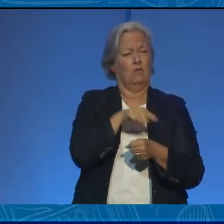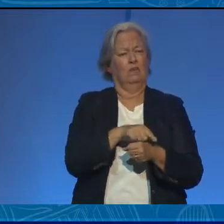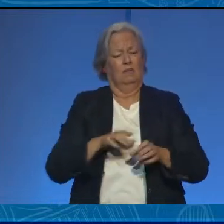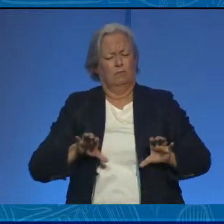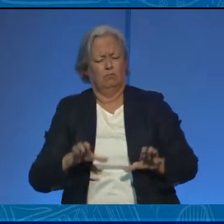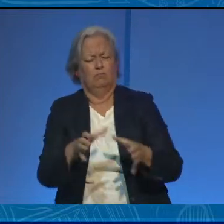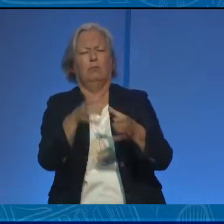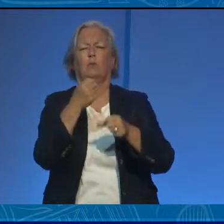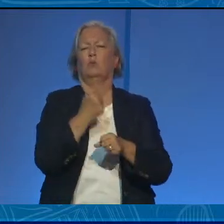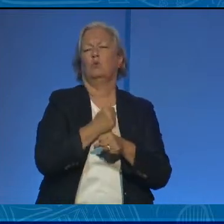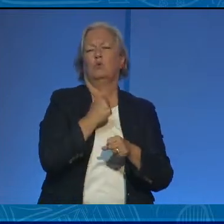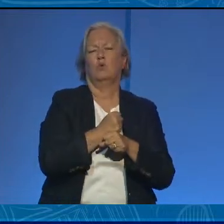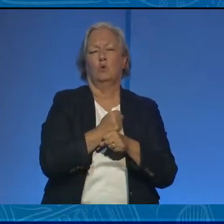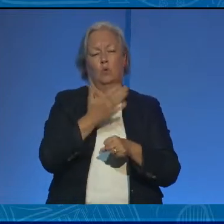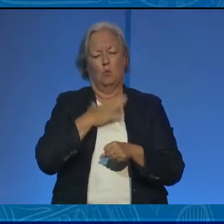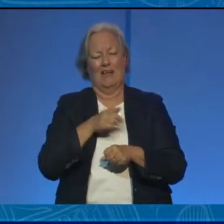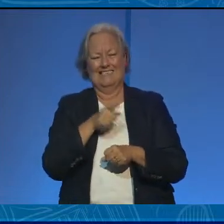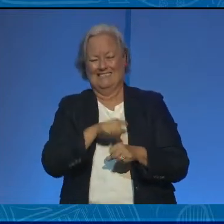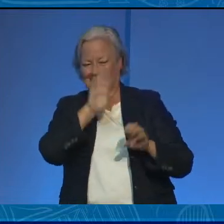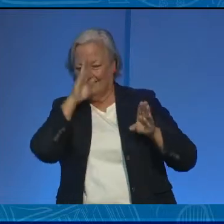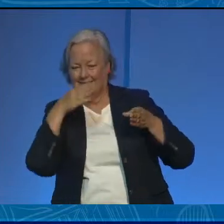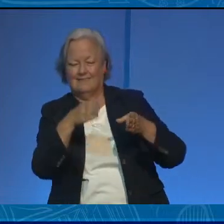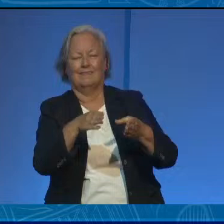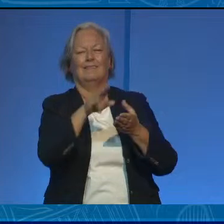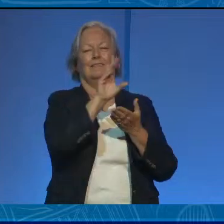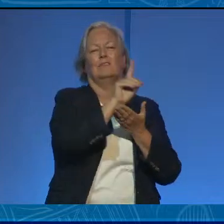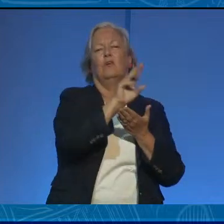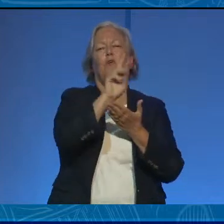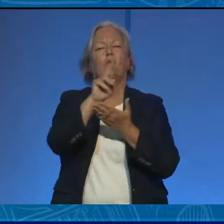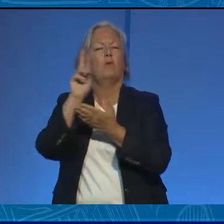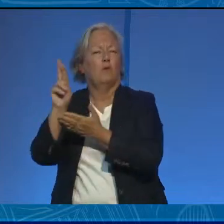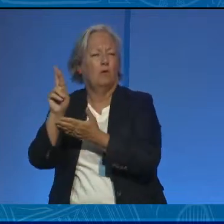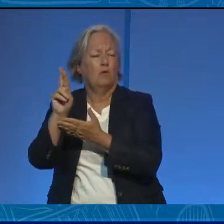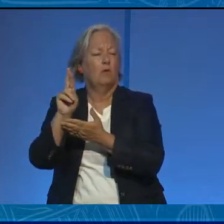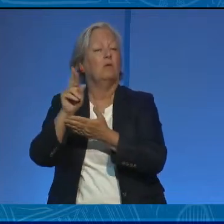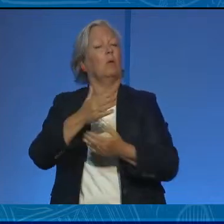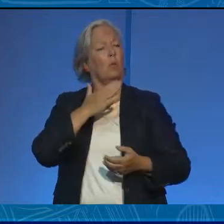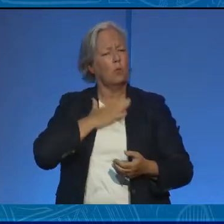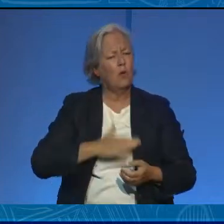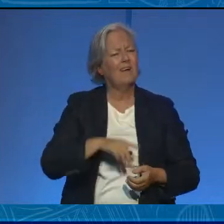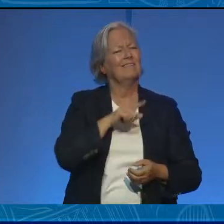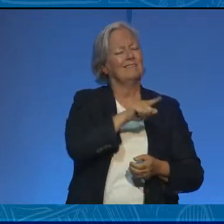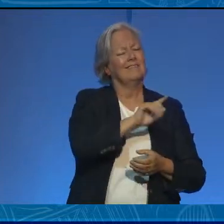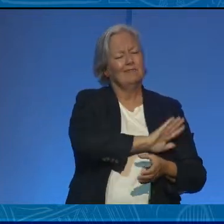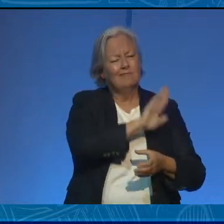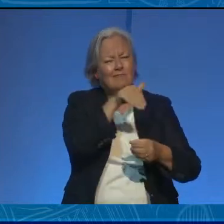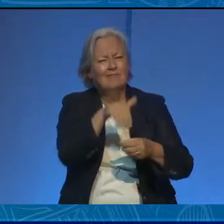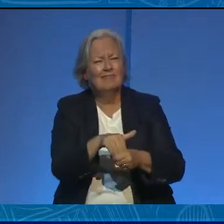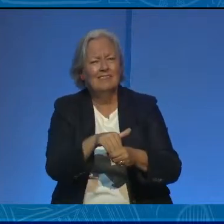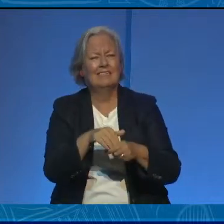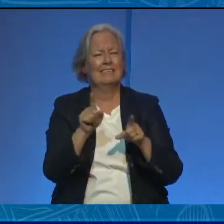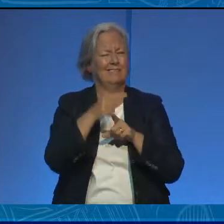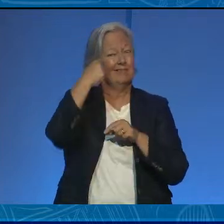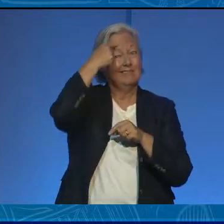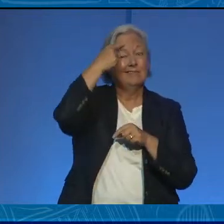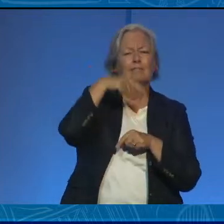advance DRR, including active, meaningful participation of those at greatest